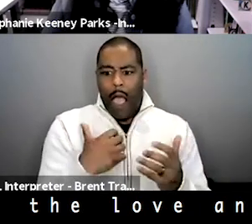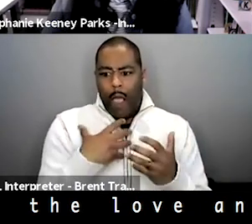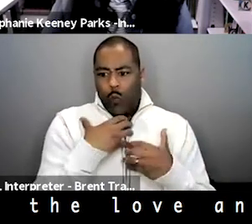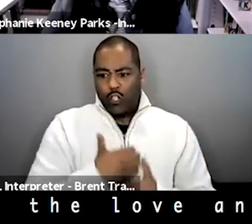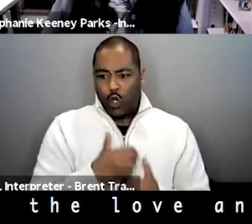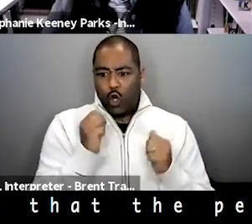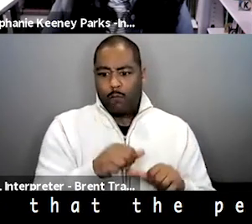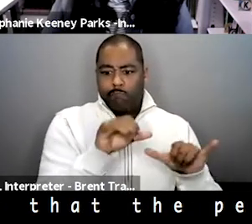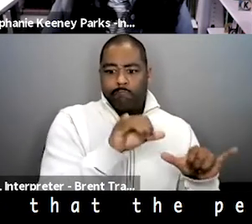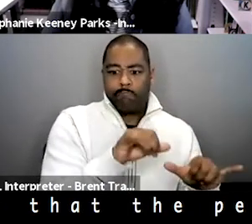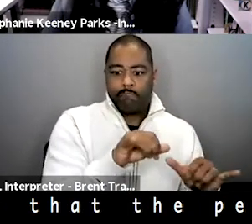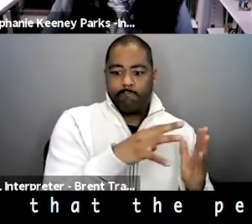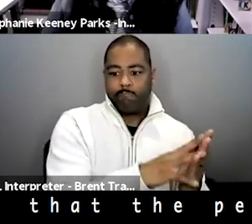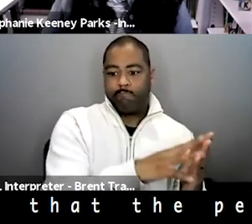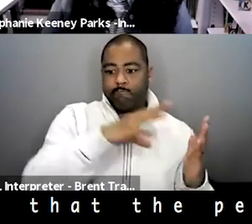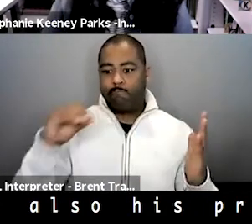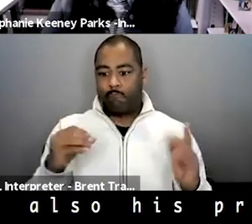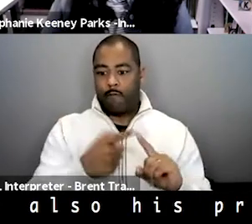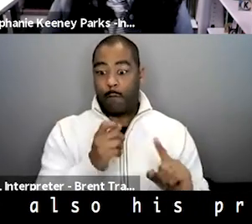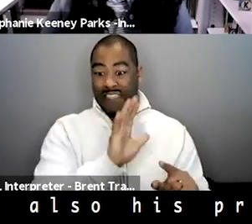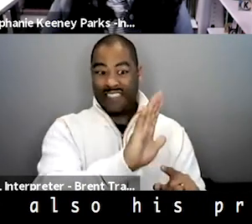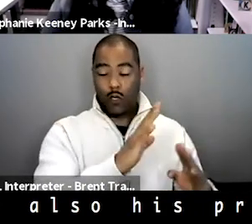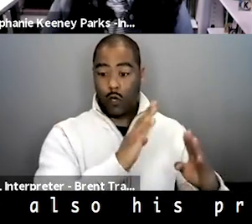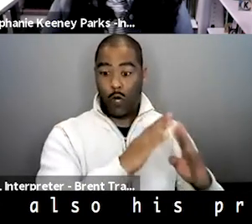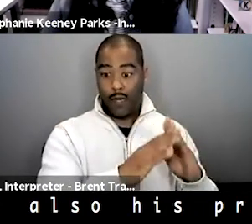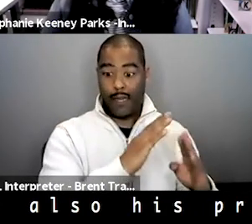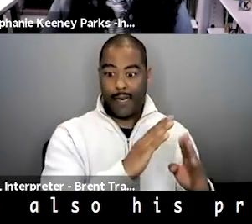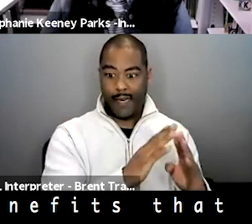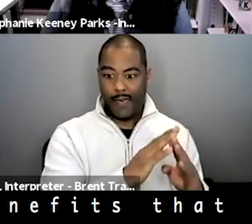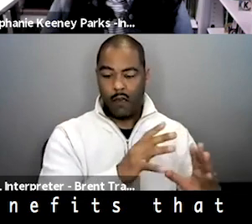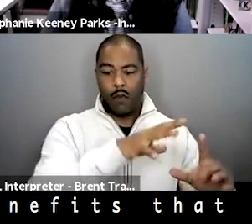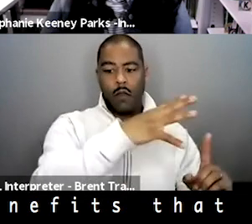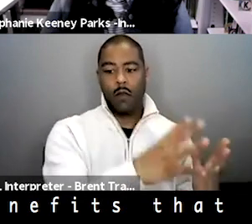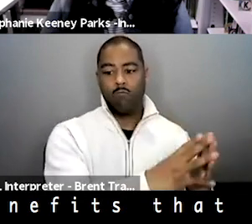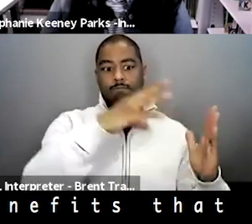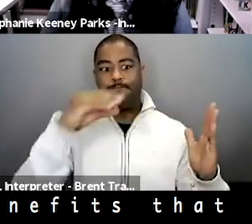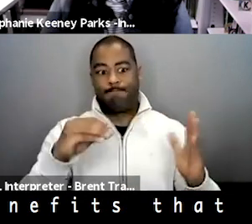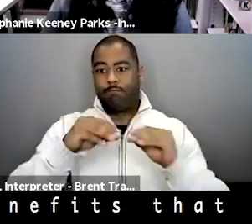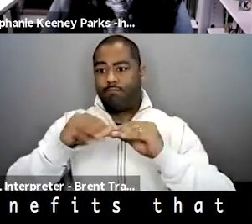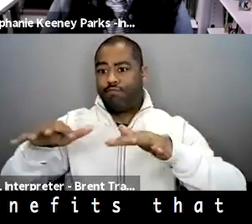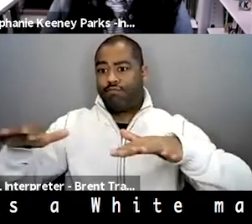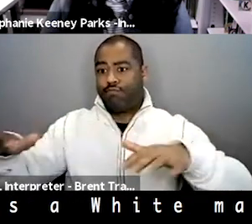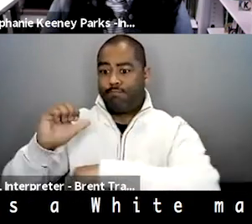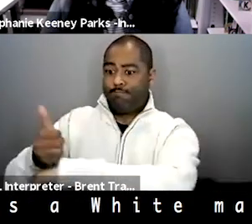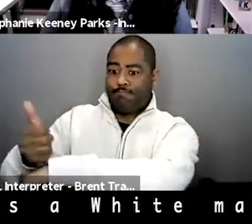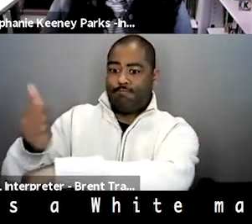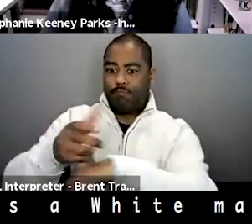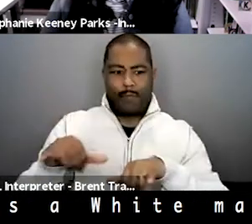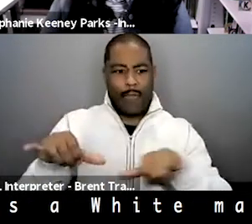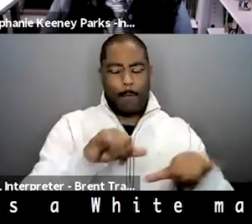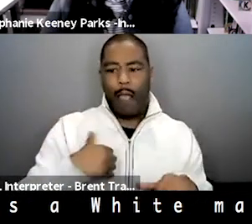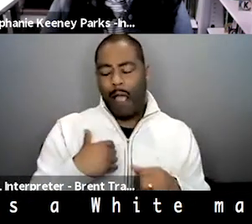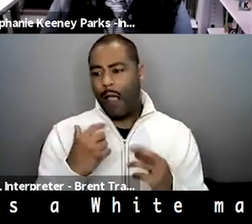part of the success of Forest was the love and commitment that the people had, but it was also